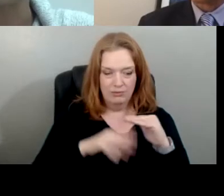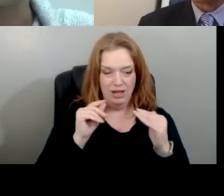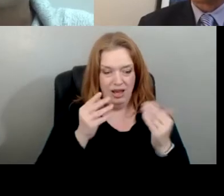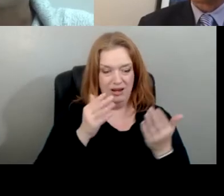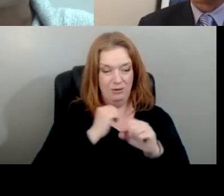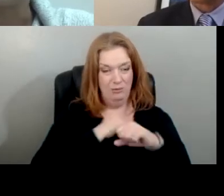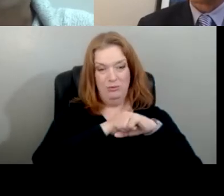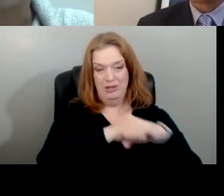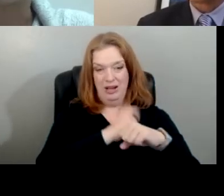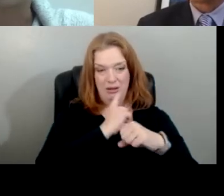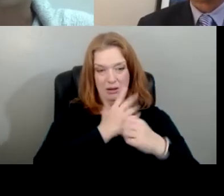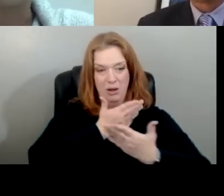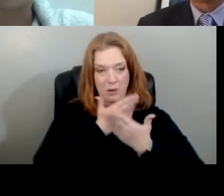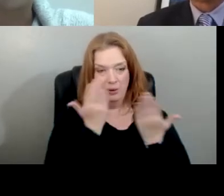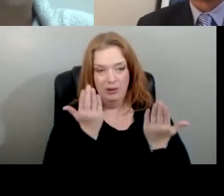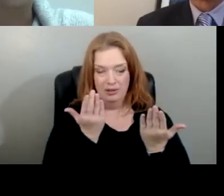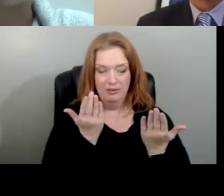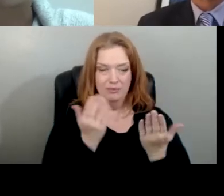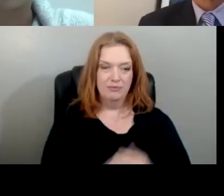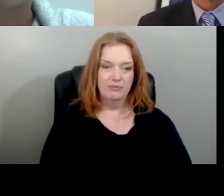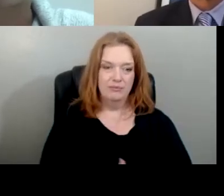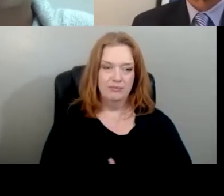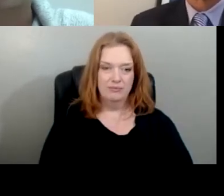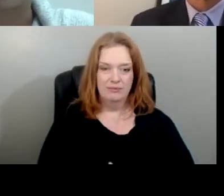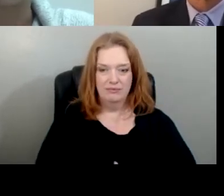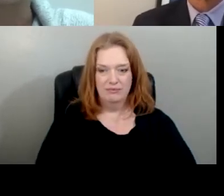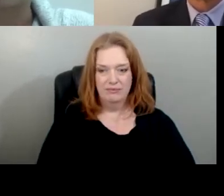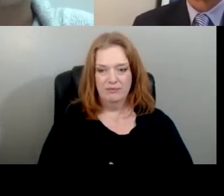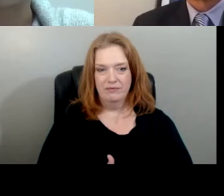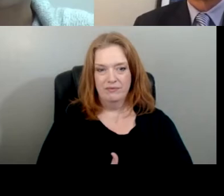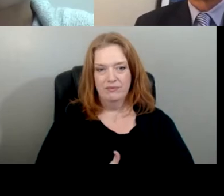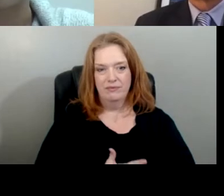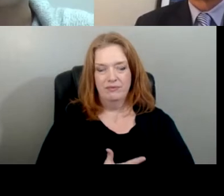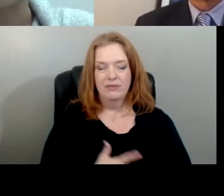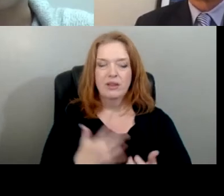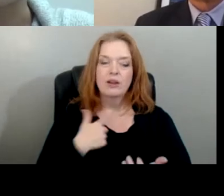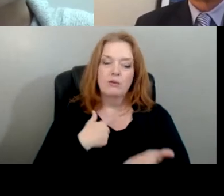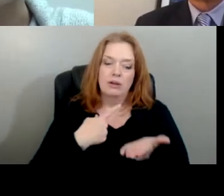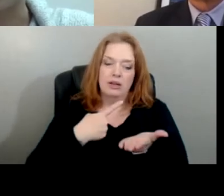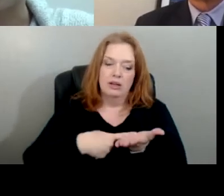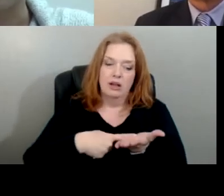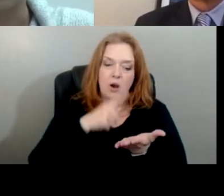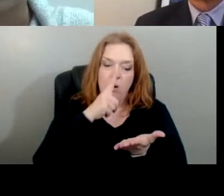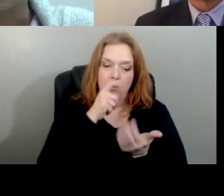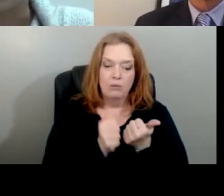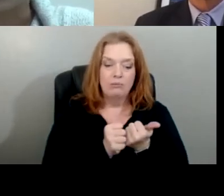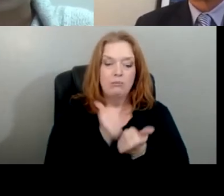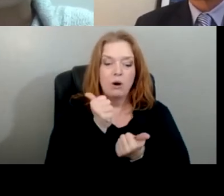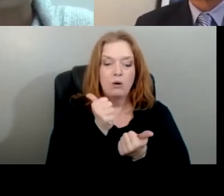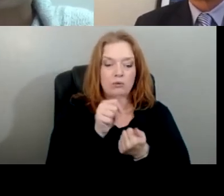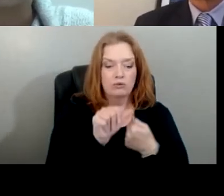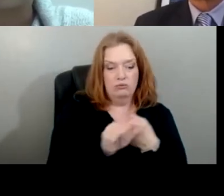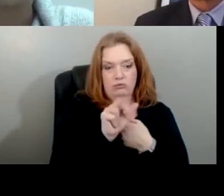have, not just I basically, while we're speaking about the most vulnerable, and then that would be our elders as well.